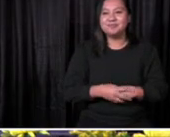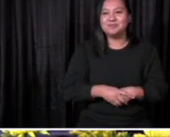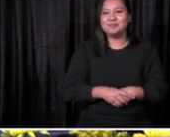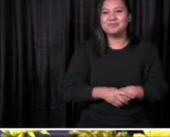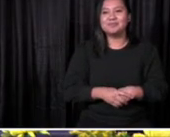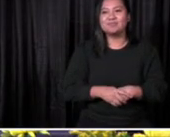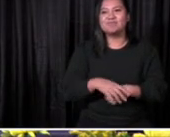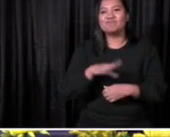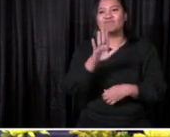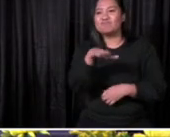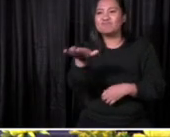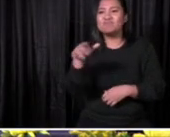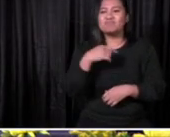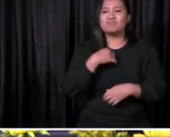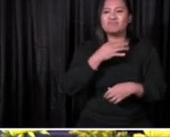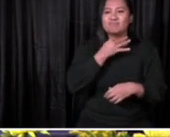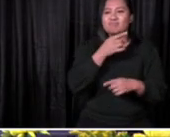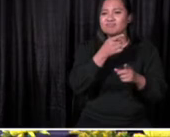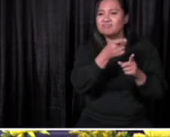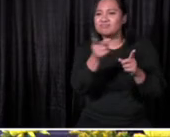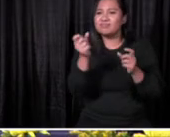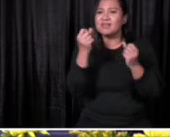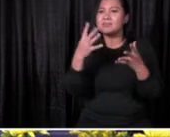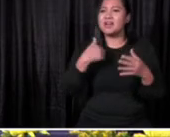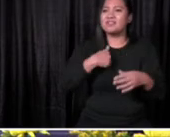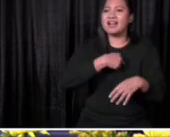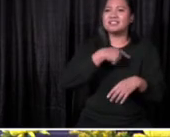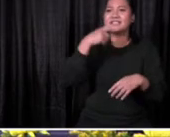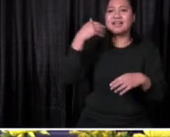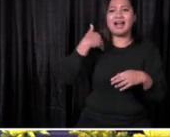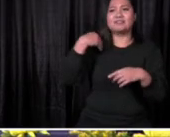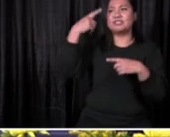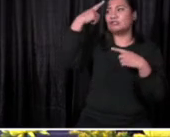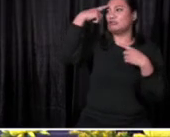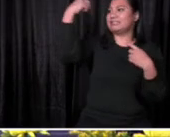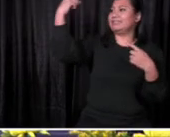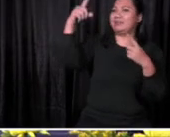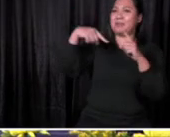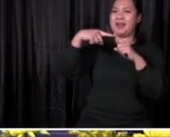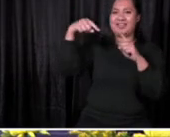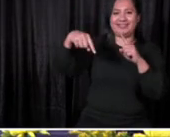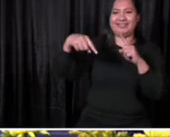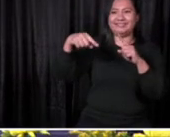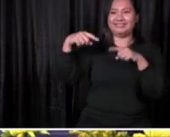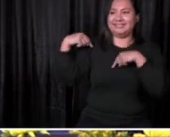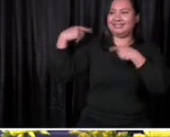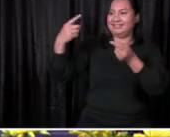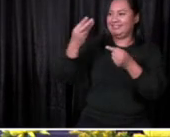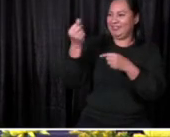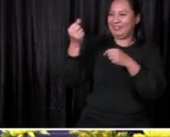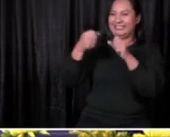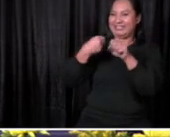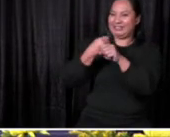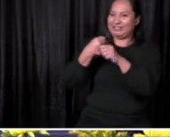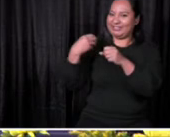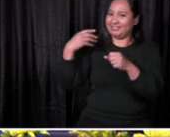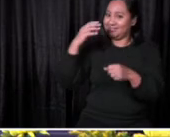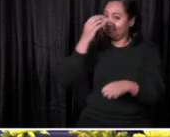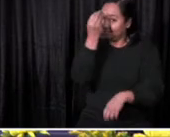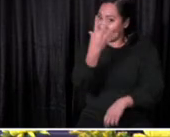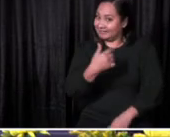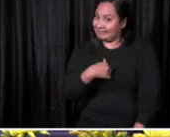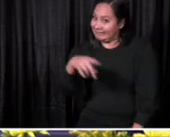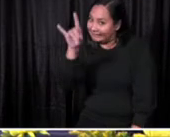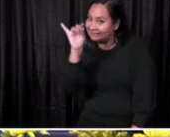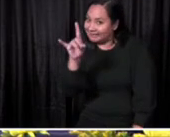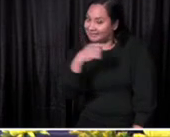How many of us have dreamed about this day for the past few years? I did. So let me tell